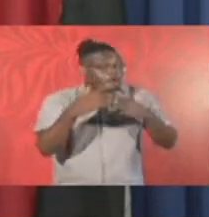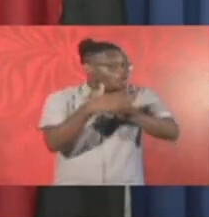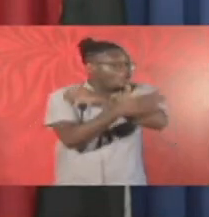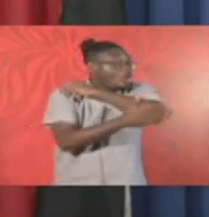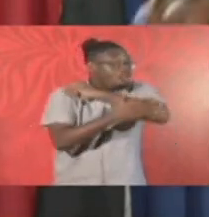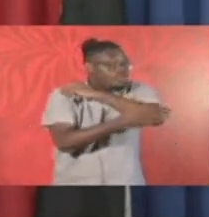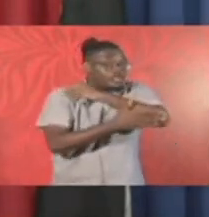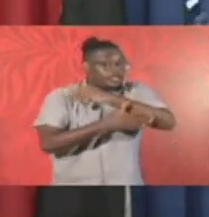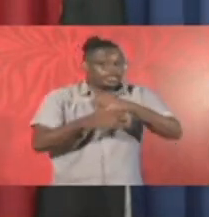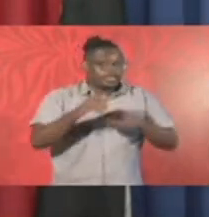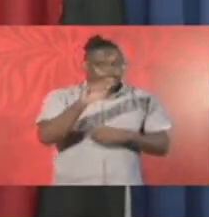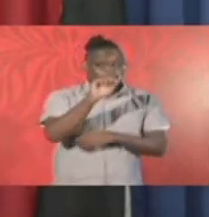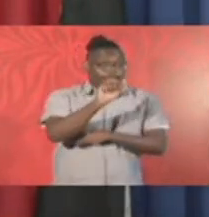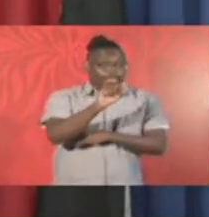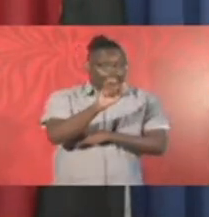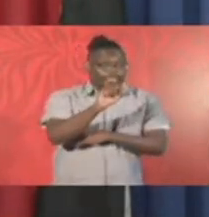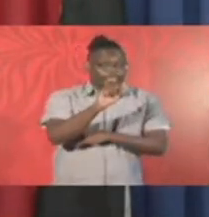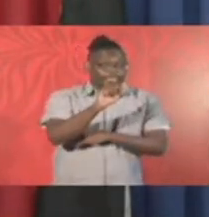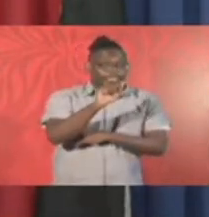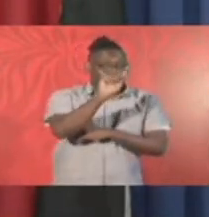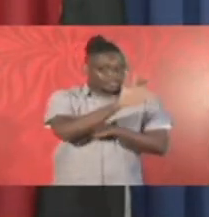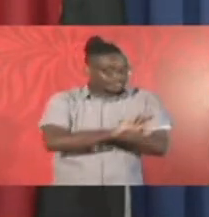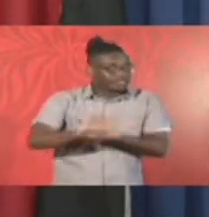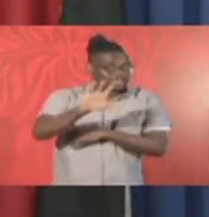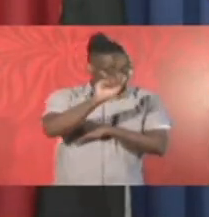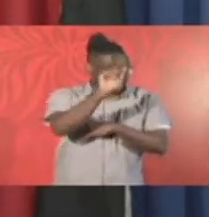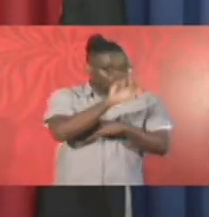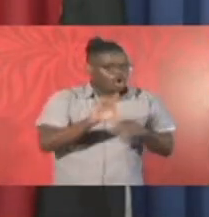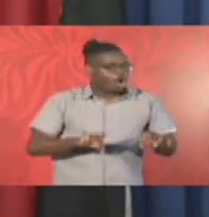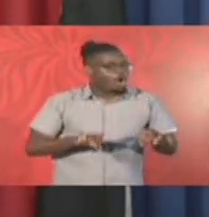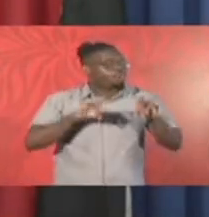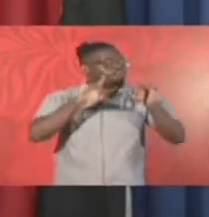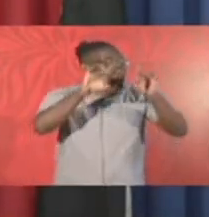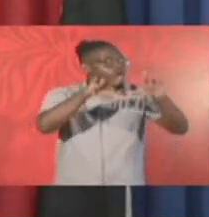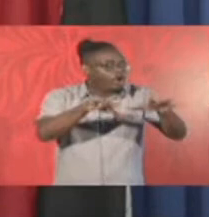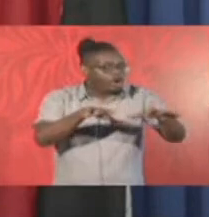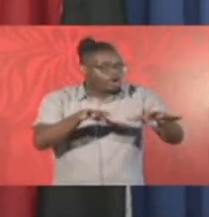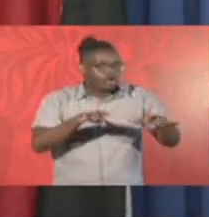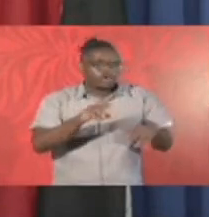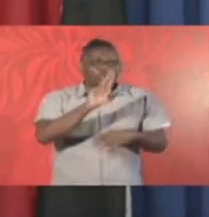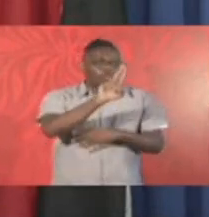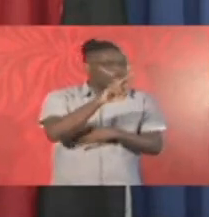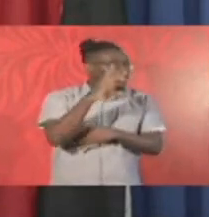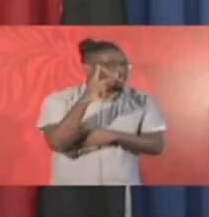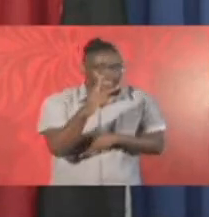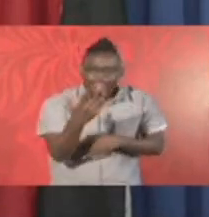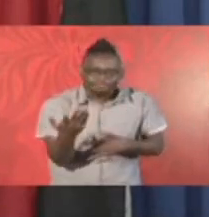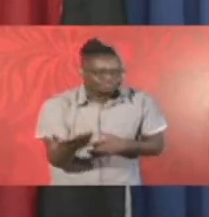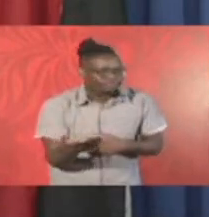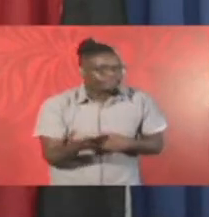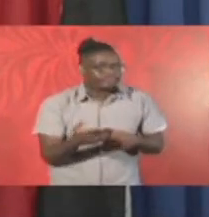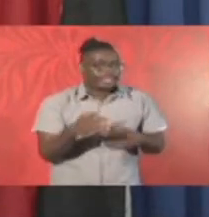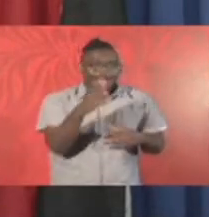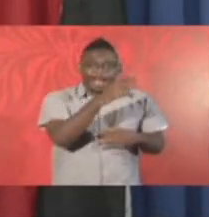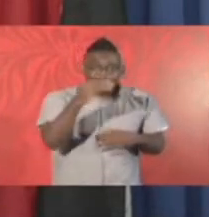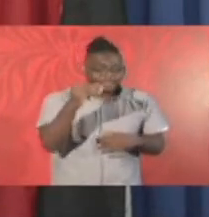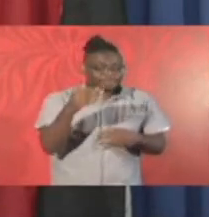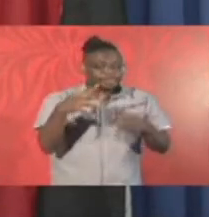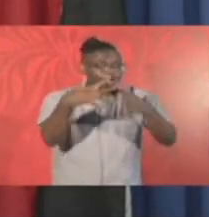countries of Australasia. You can look to the countries in Europe, and nearer home, you can look to the United States or to South